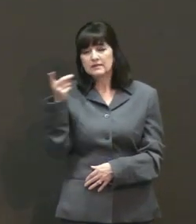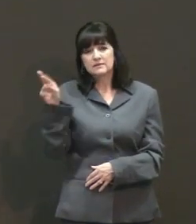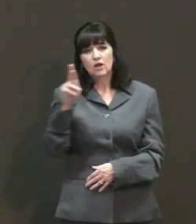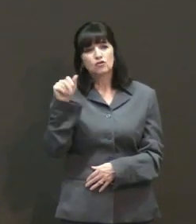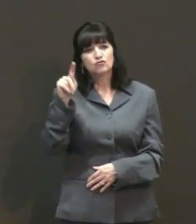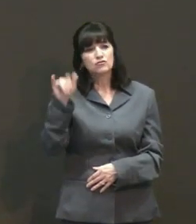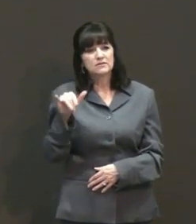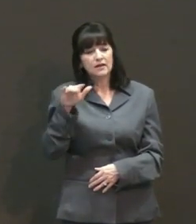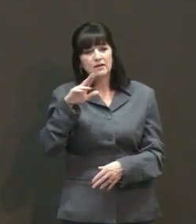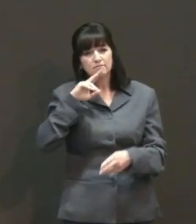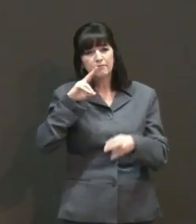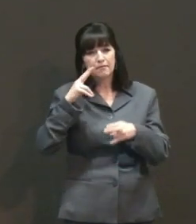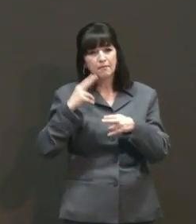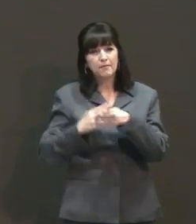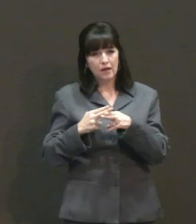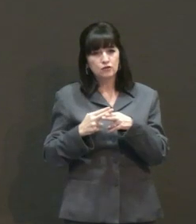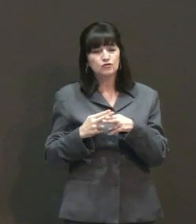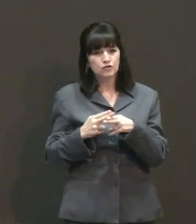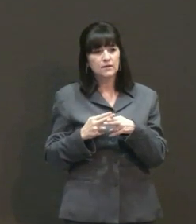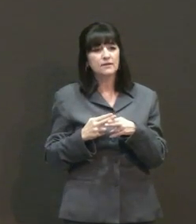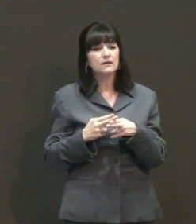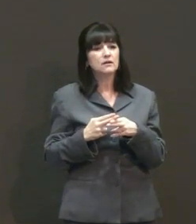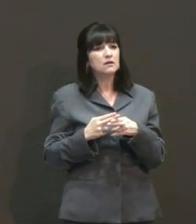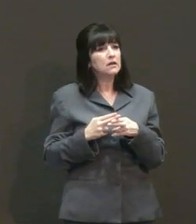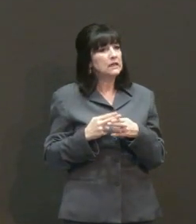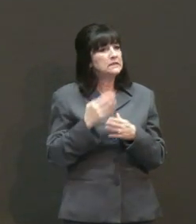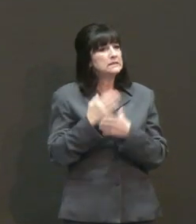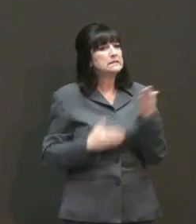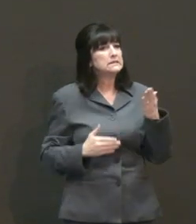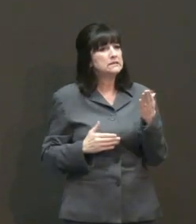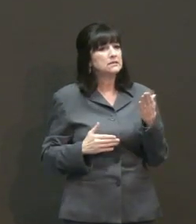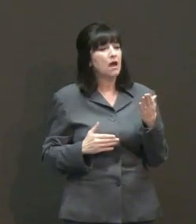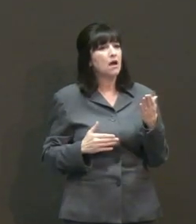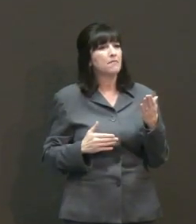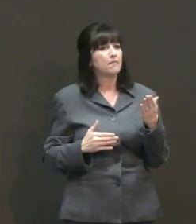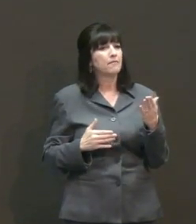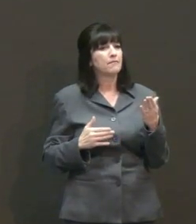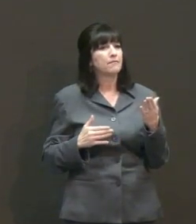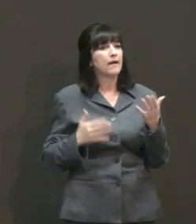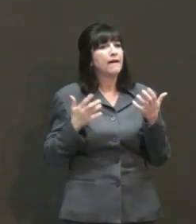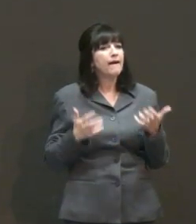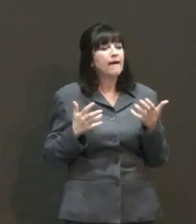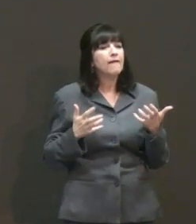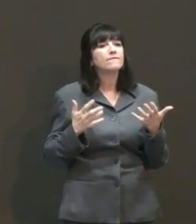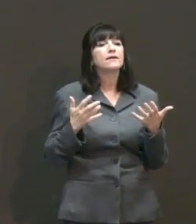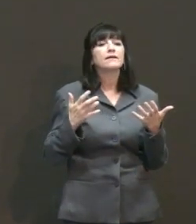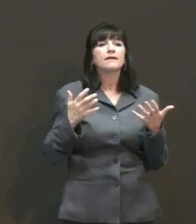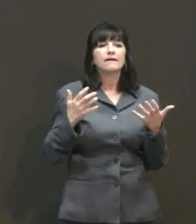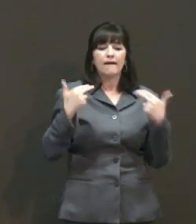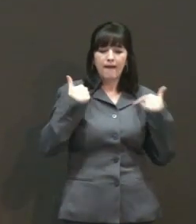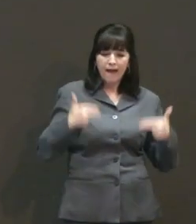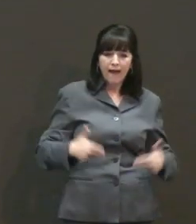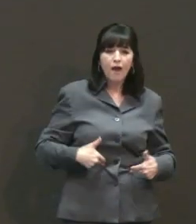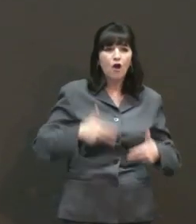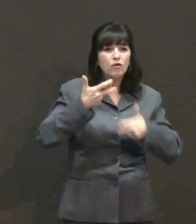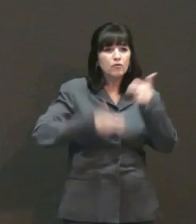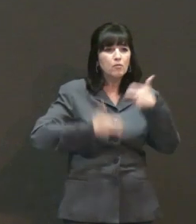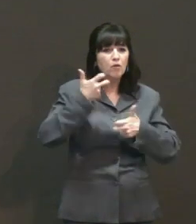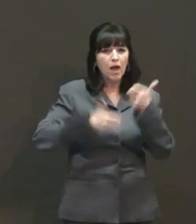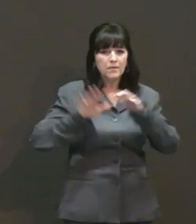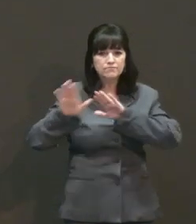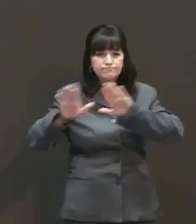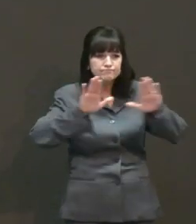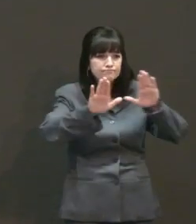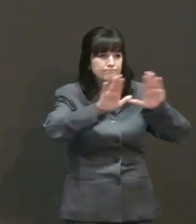that there are health disparities that exist in chronic diseases and the social determinants of health and